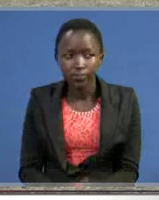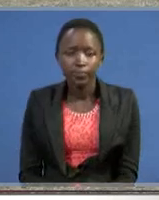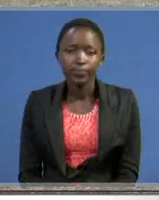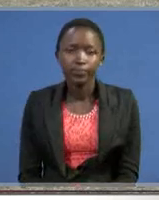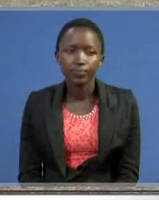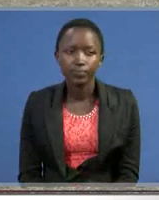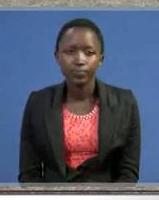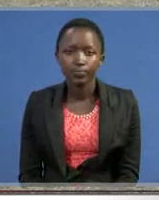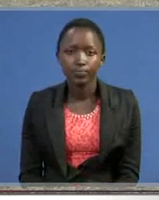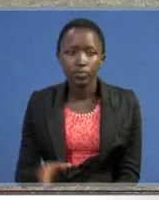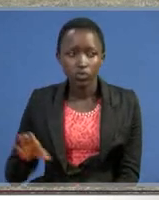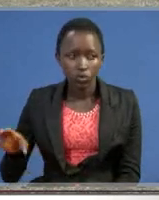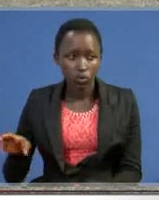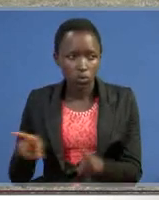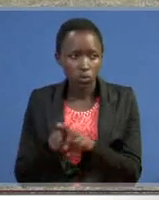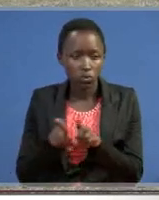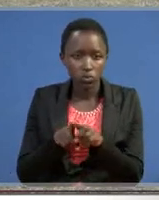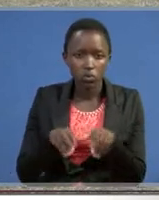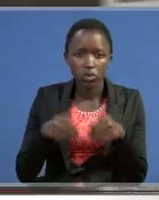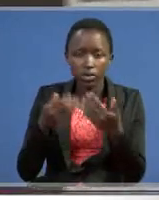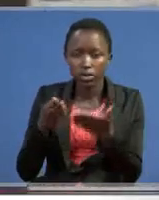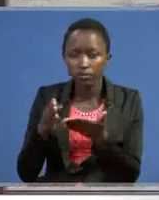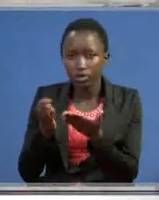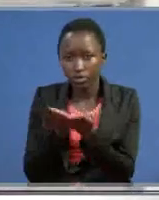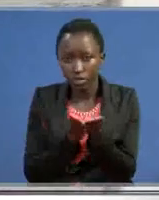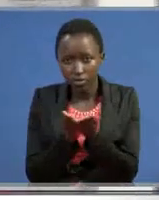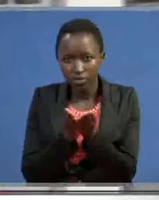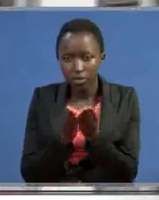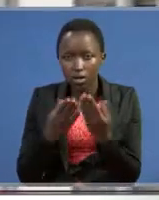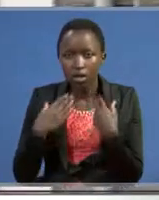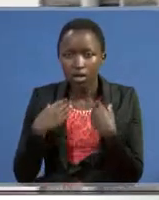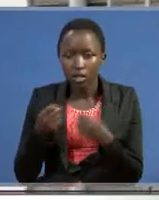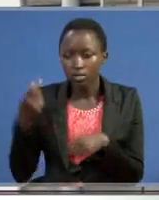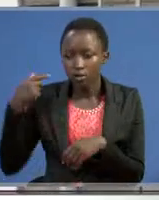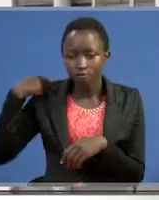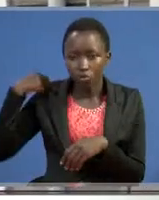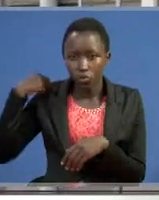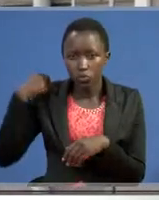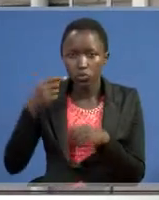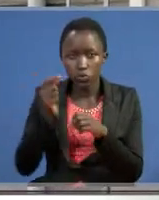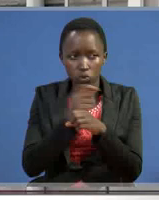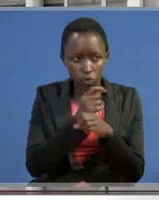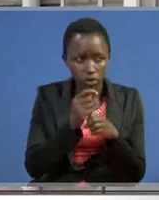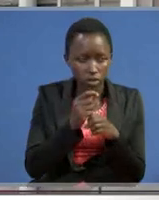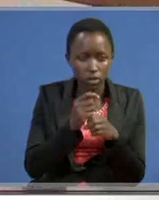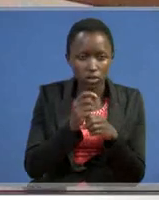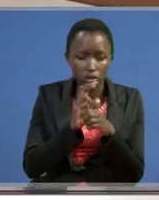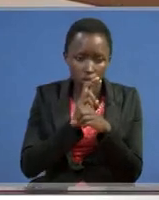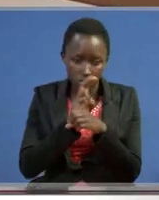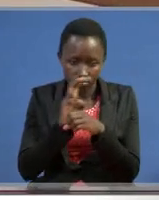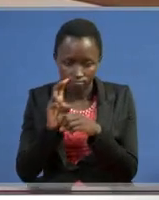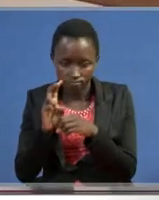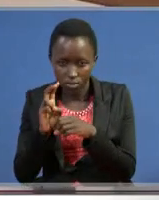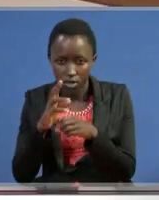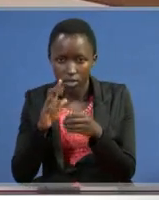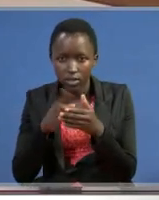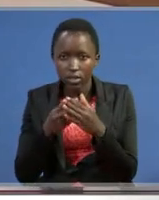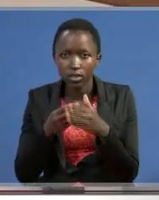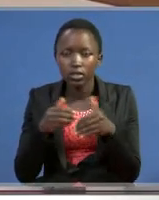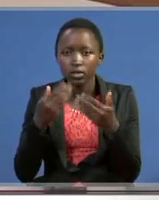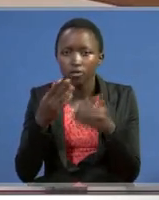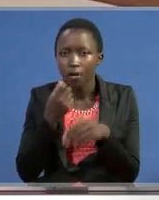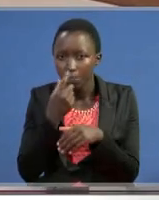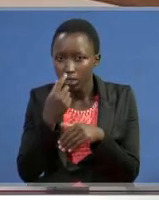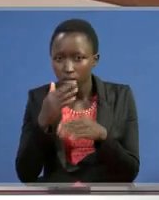the county has also employed the services of county colleges who are trained to trace track and treat malaria